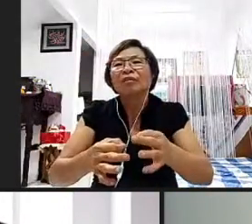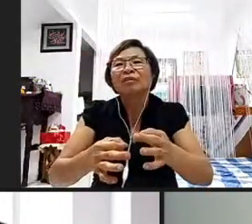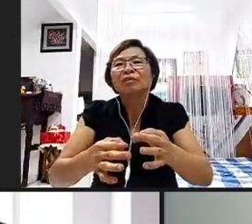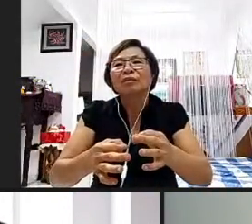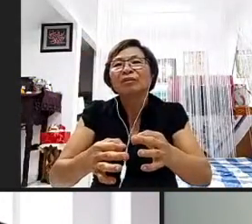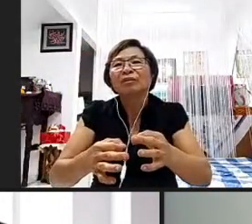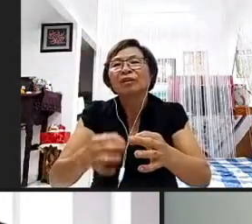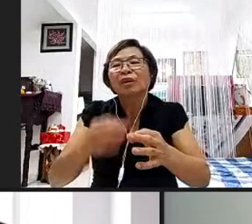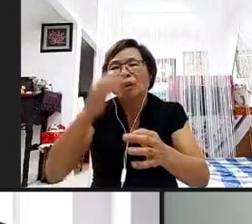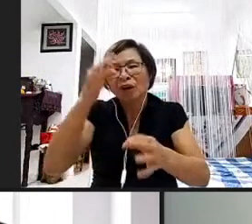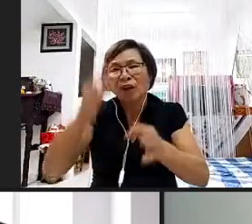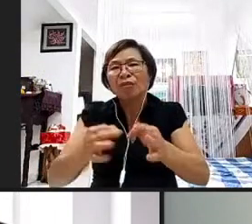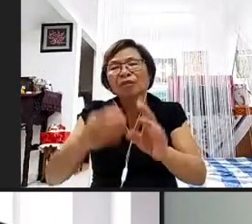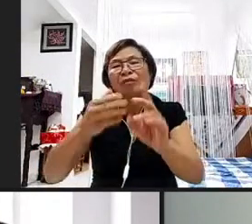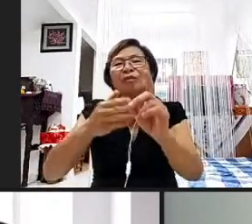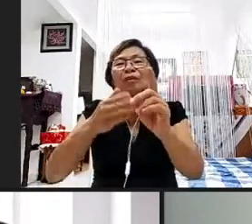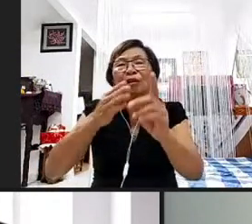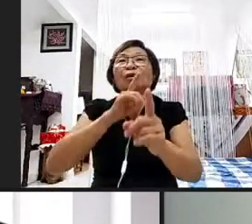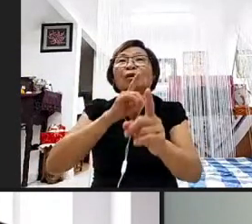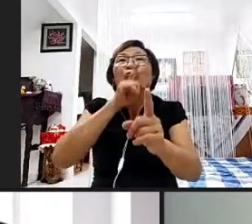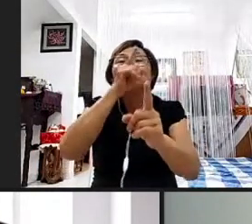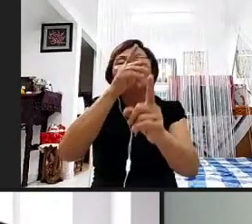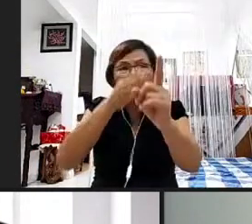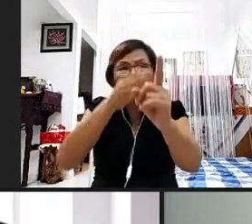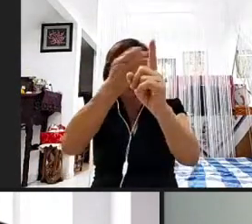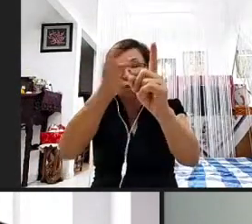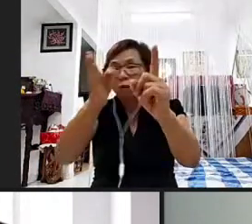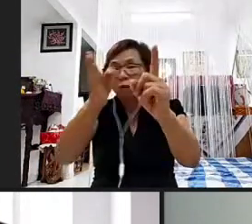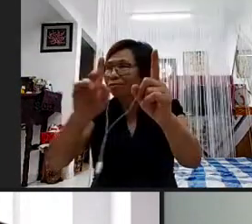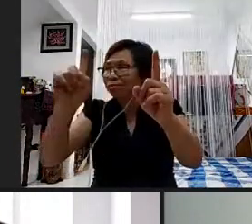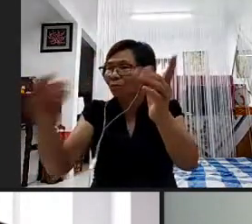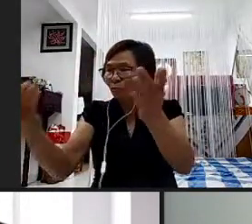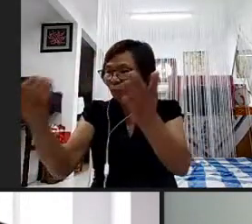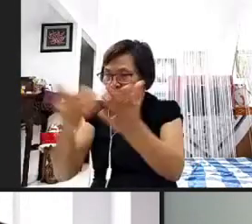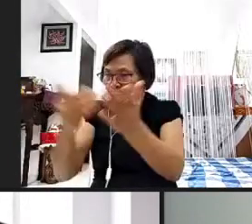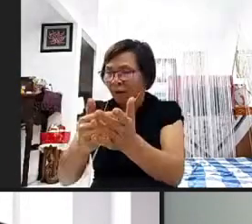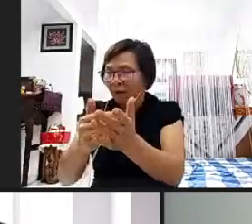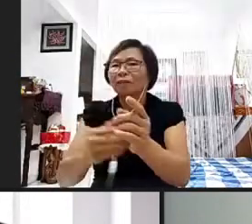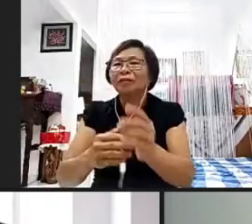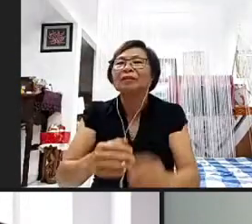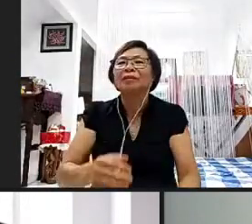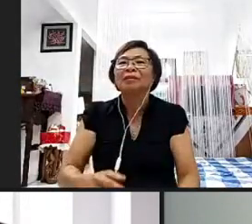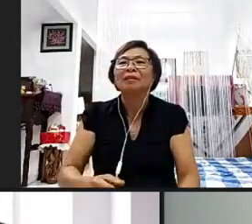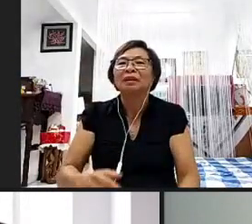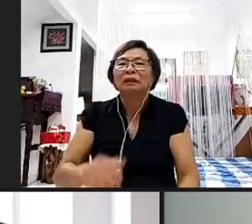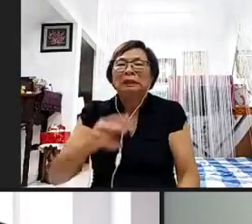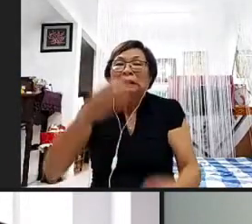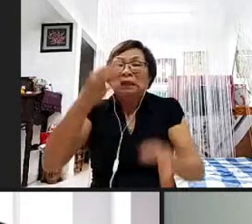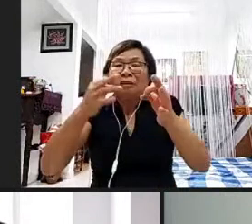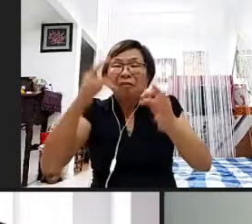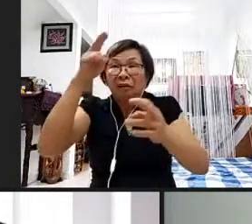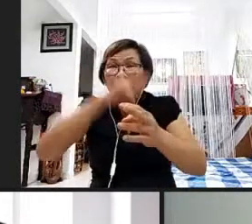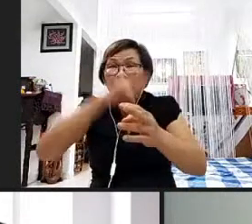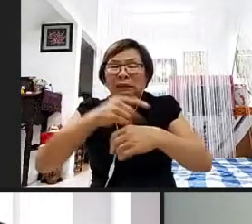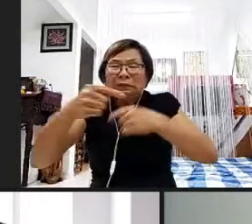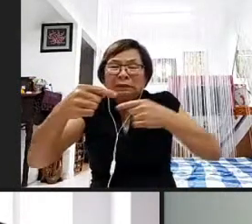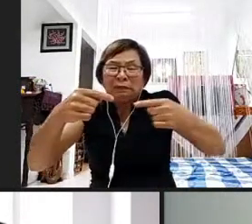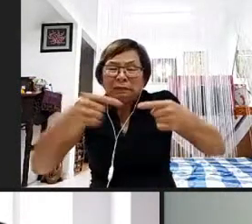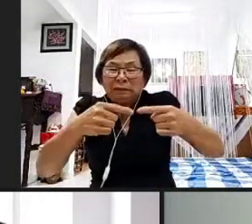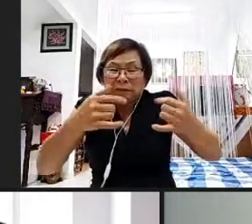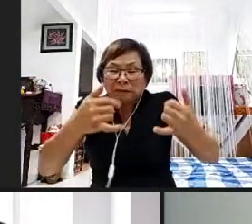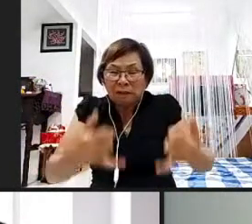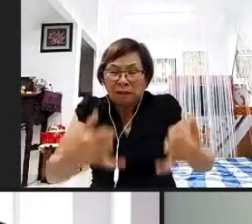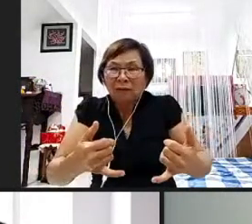true path, may we never do so again. If we have carelessly hurt someone today